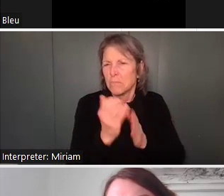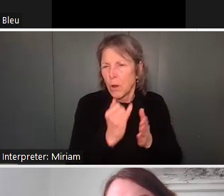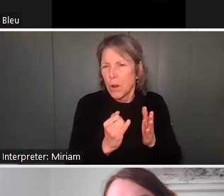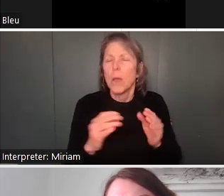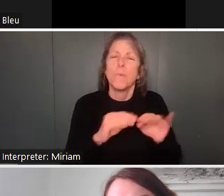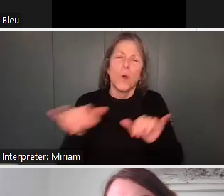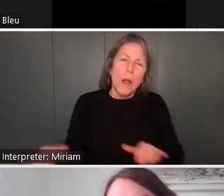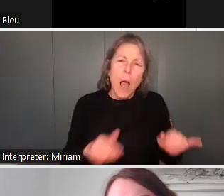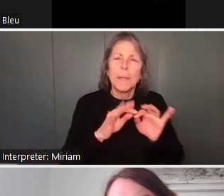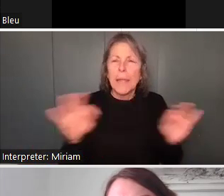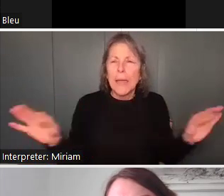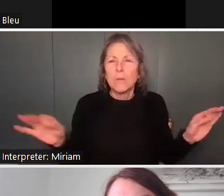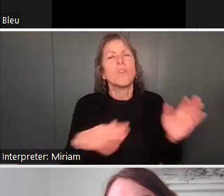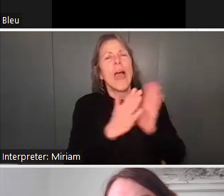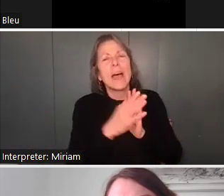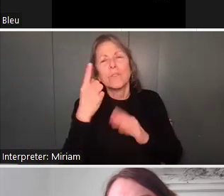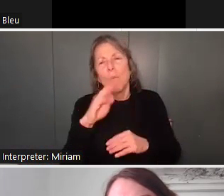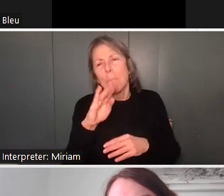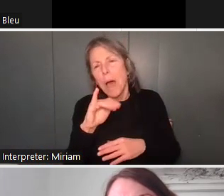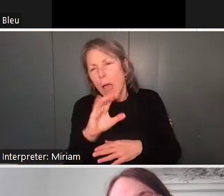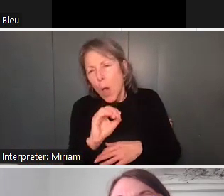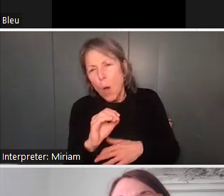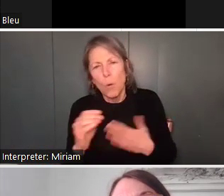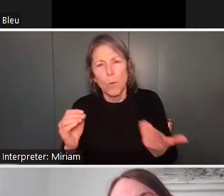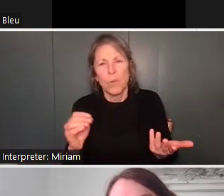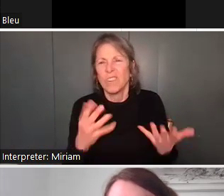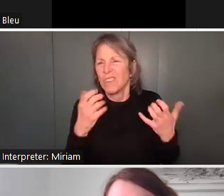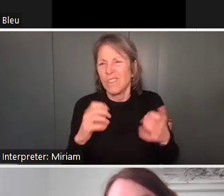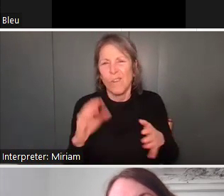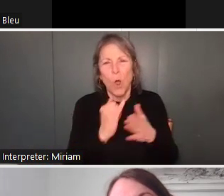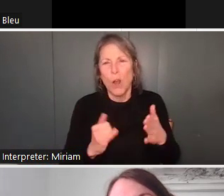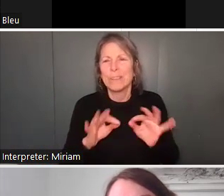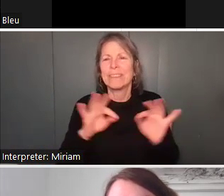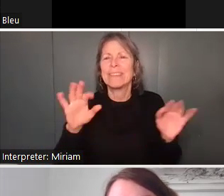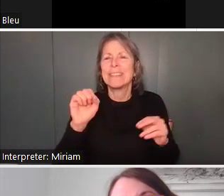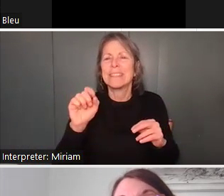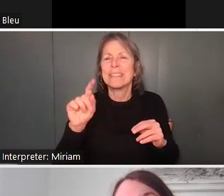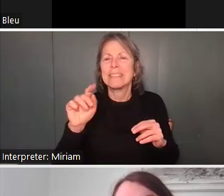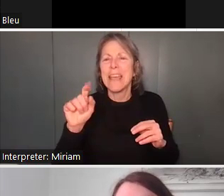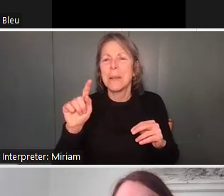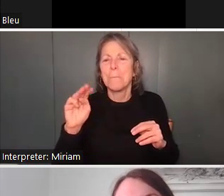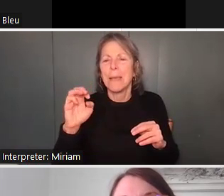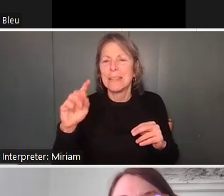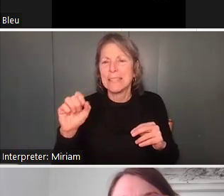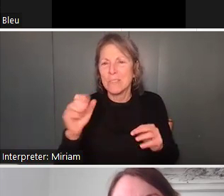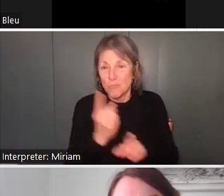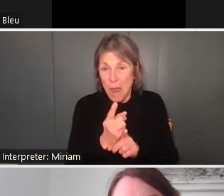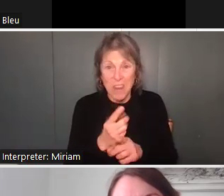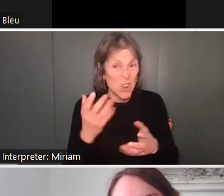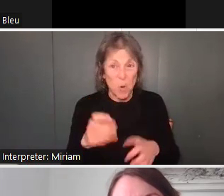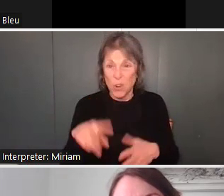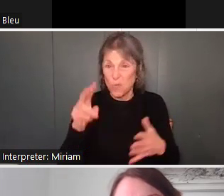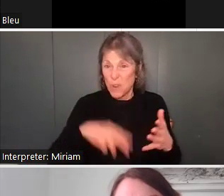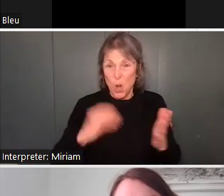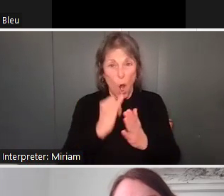language would just be to ask for the artist bio there. I don't think you want artist statements for this. I don't think we need Okay. artist statements